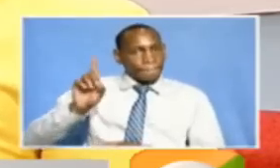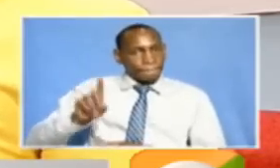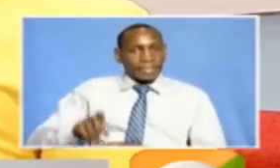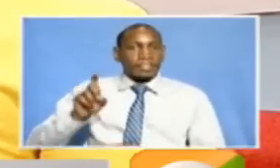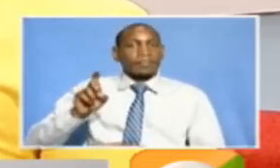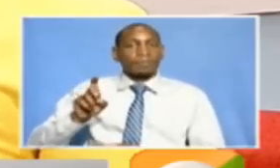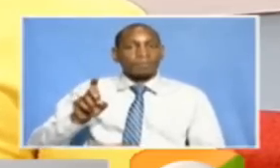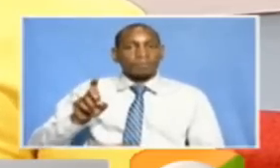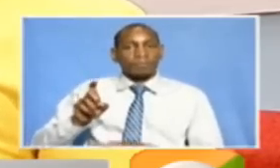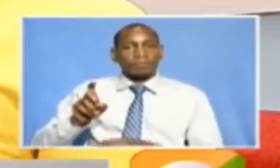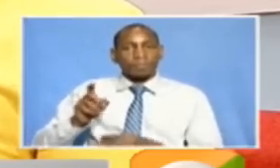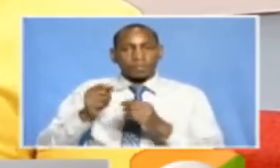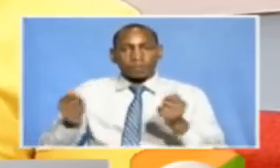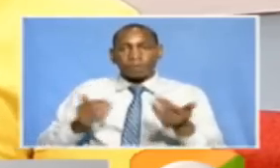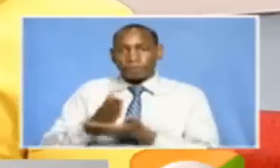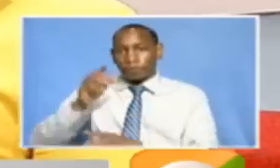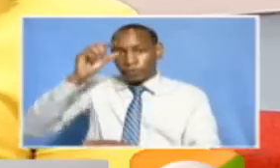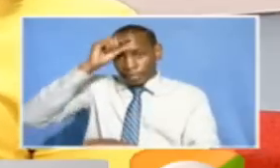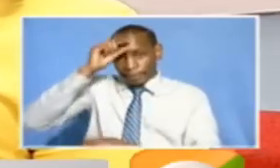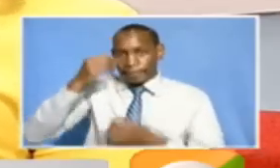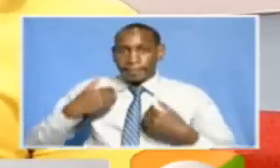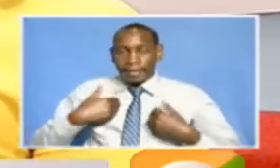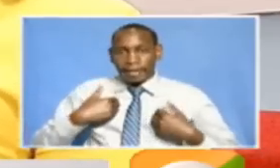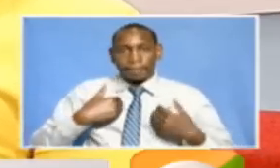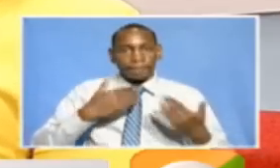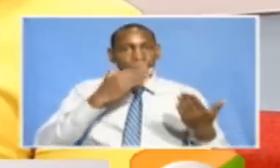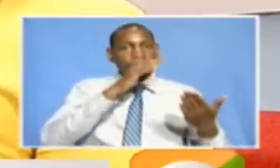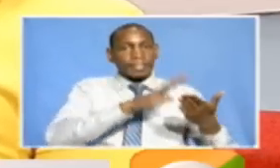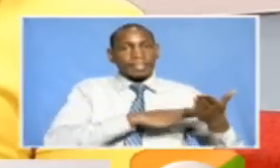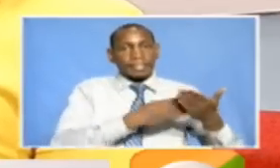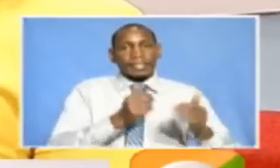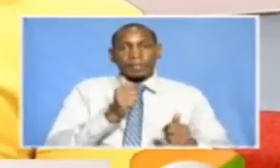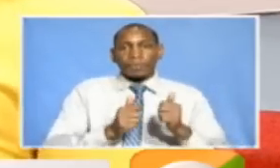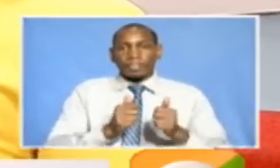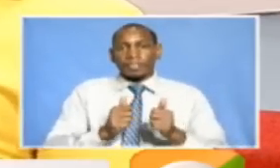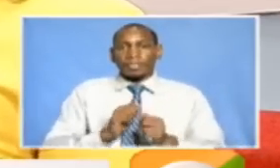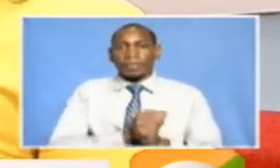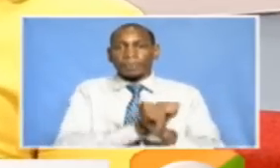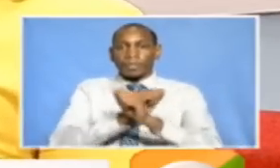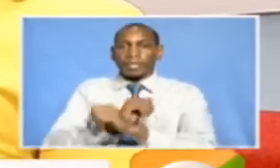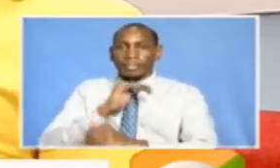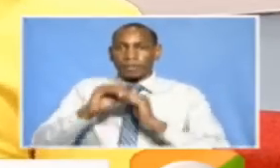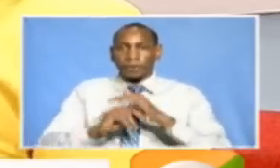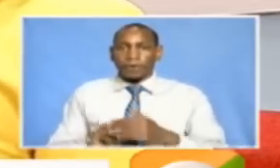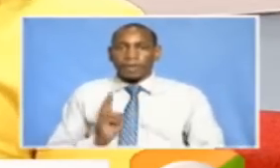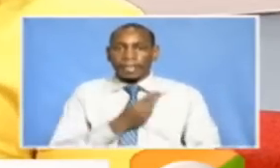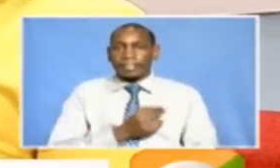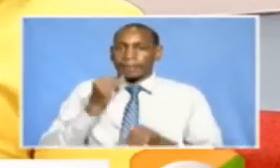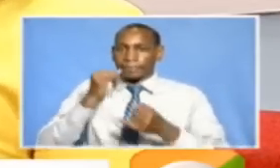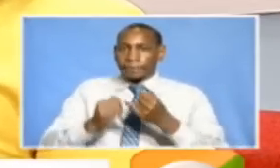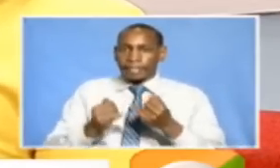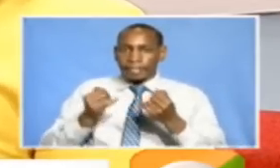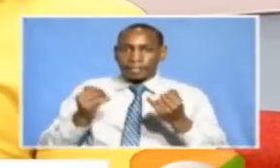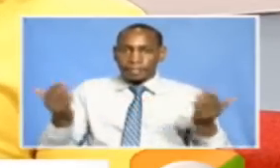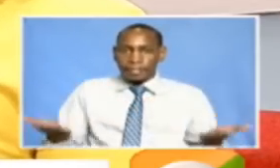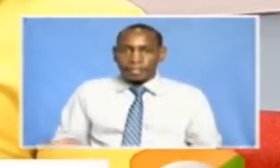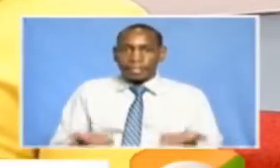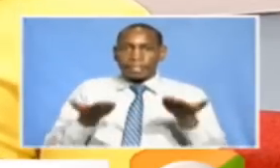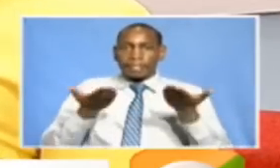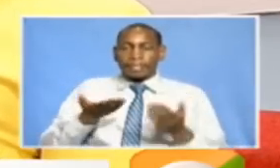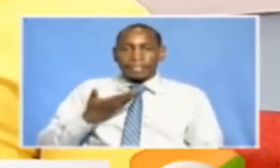done by the state and just have mechanisms that can protect all of us. Finally, for me, we need to enhance our response to